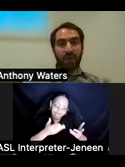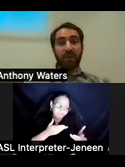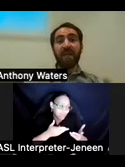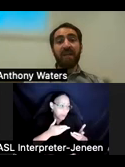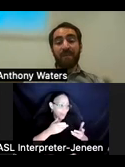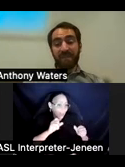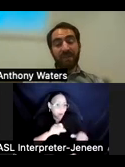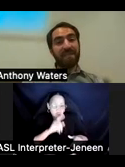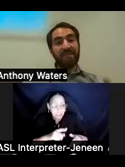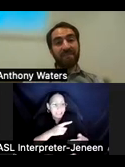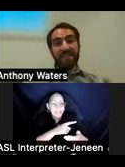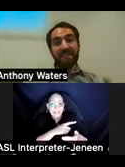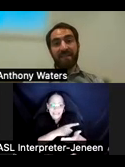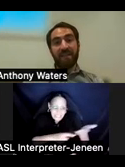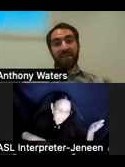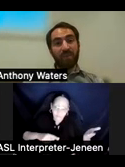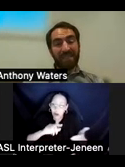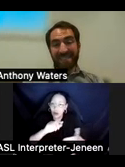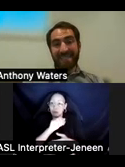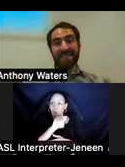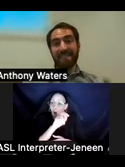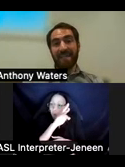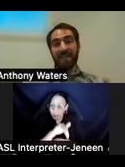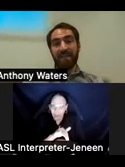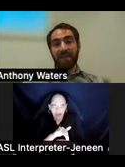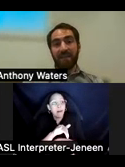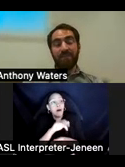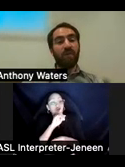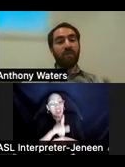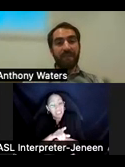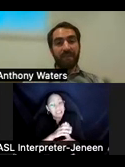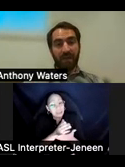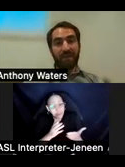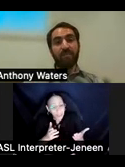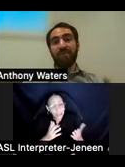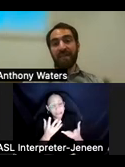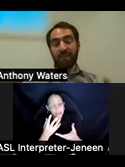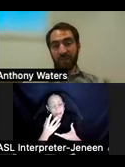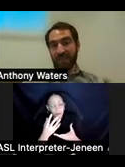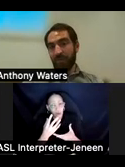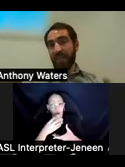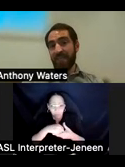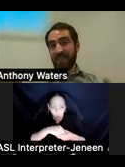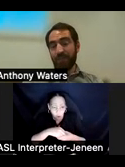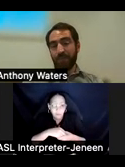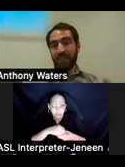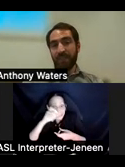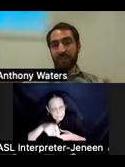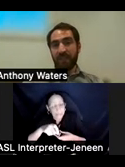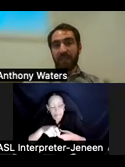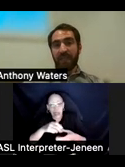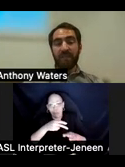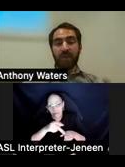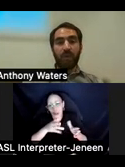sever an artery? But these are the kinds of things that really necessitate involvement of a professional to help make that